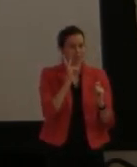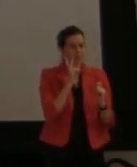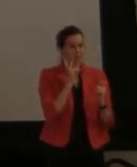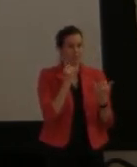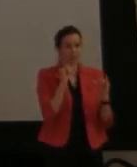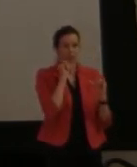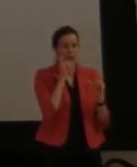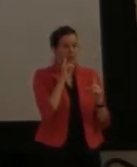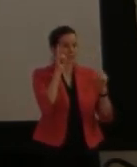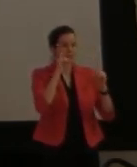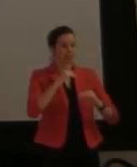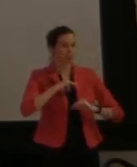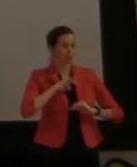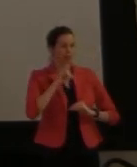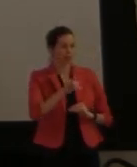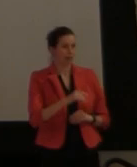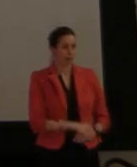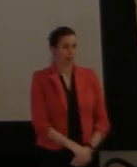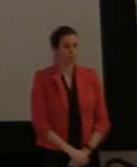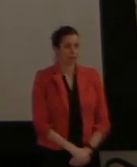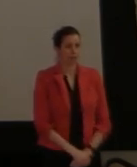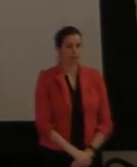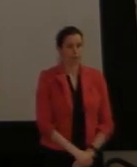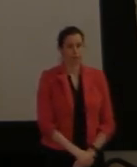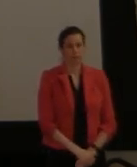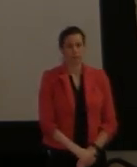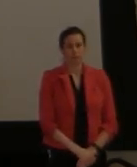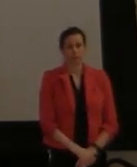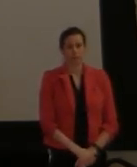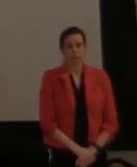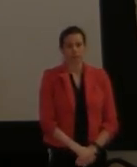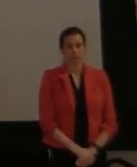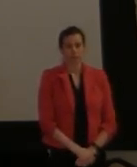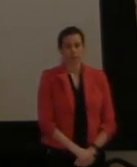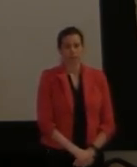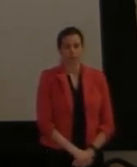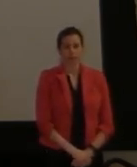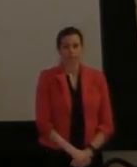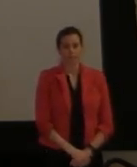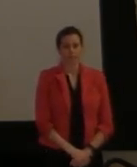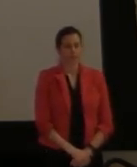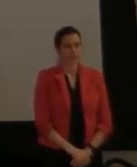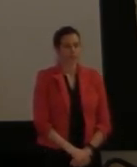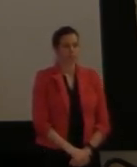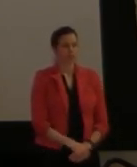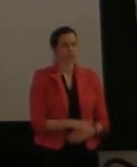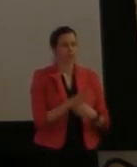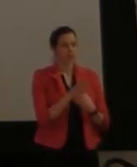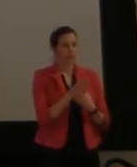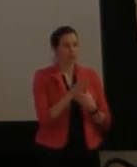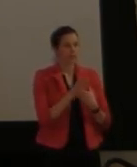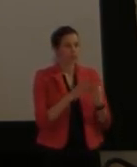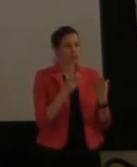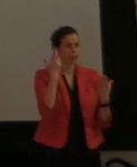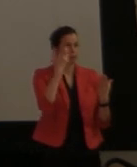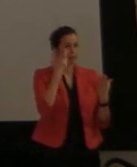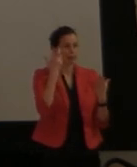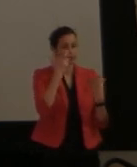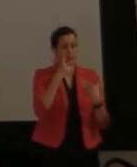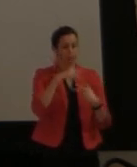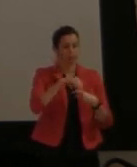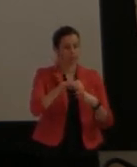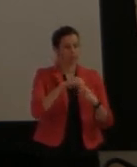successful in meeting this. So here are some of the contributing factors for these